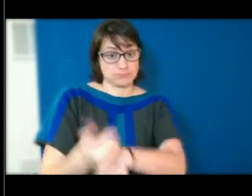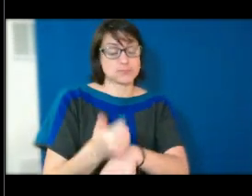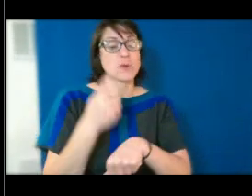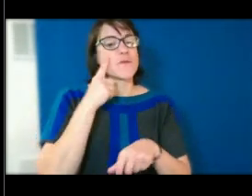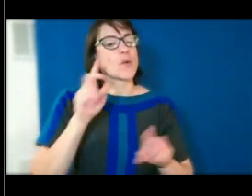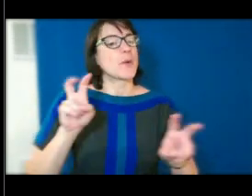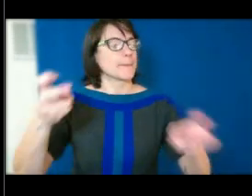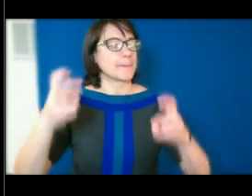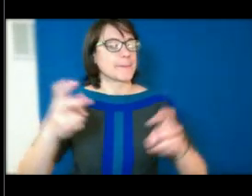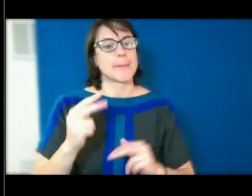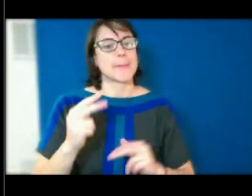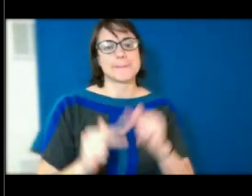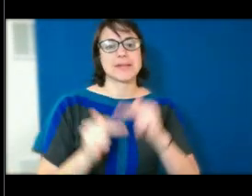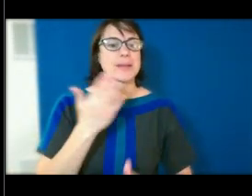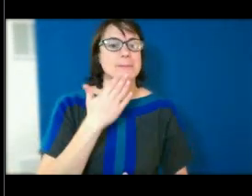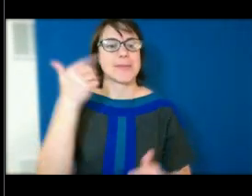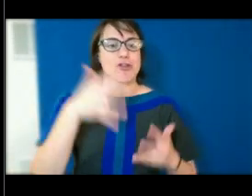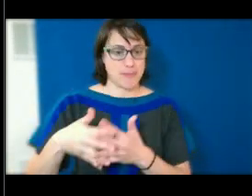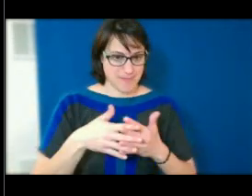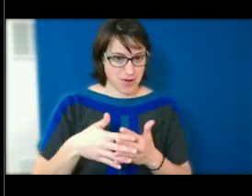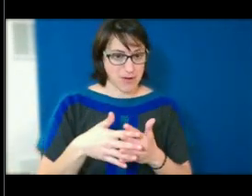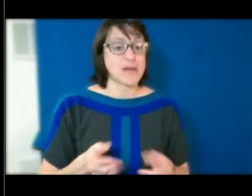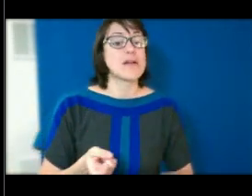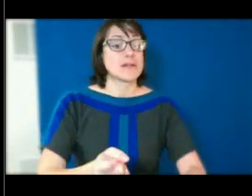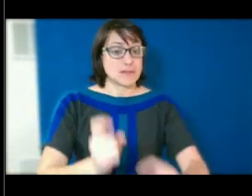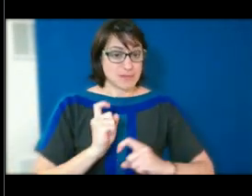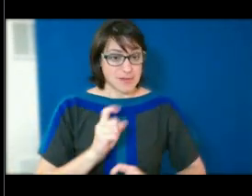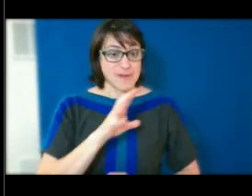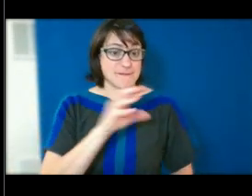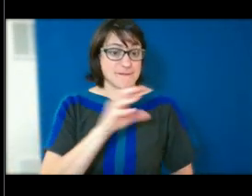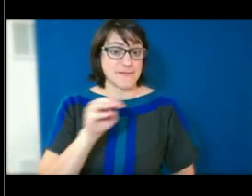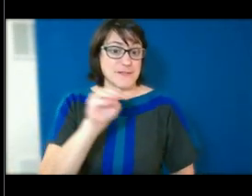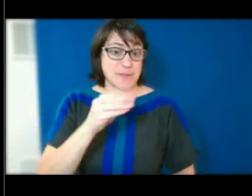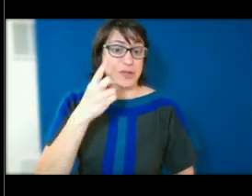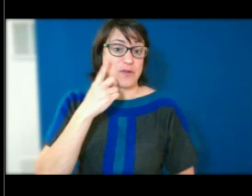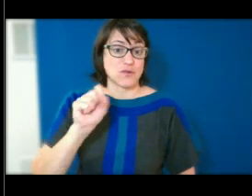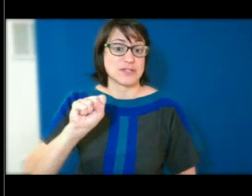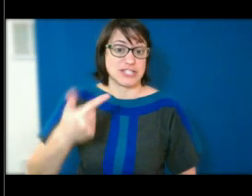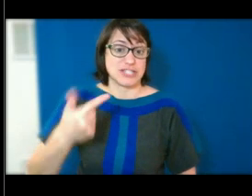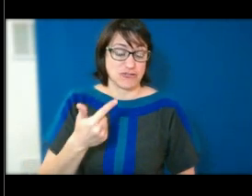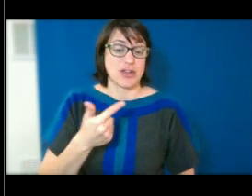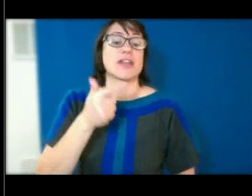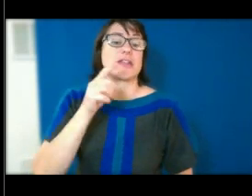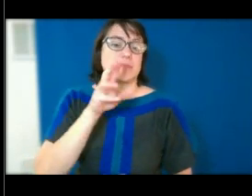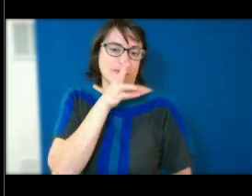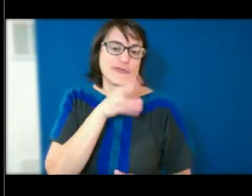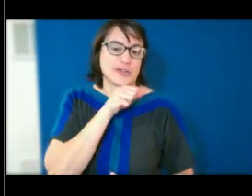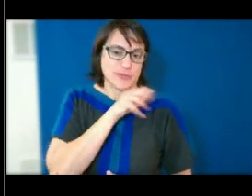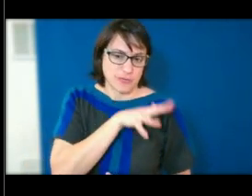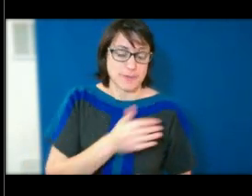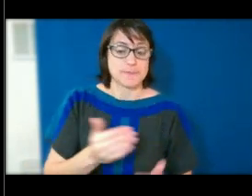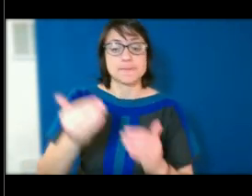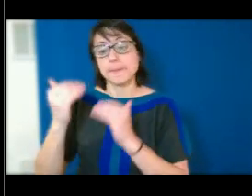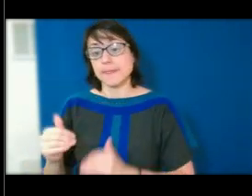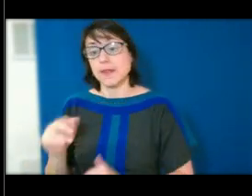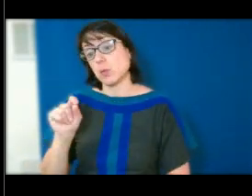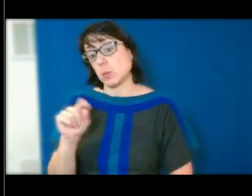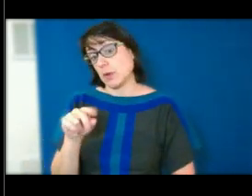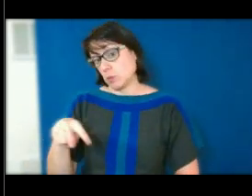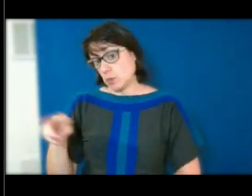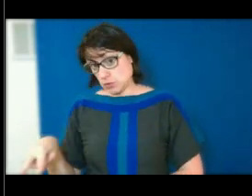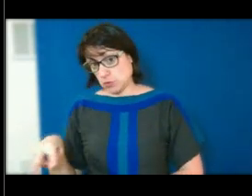us $50 million to address marine debris at Sea Grant. In 2022, we had the Inflation Reduction Act, building a